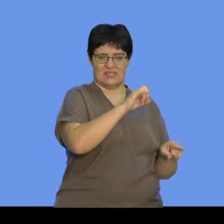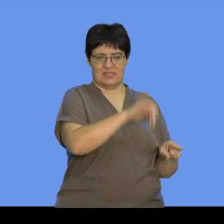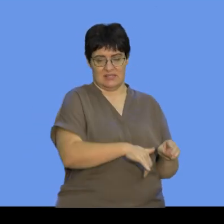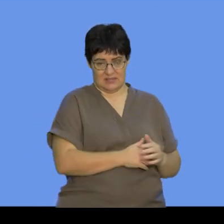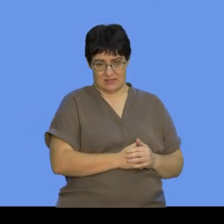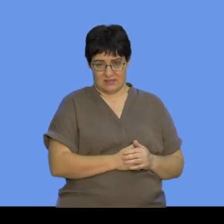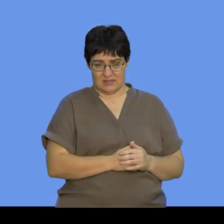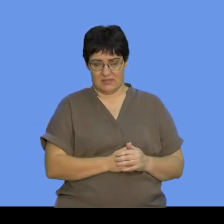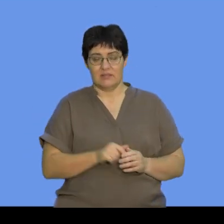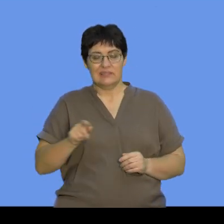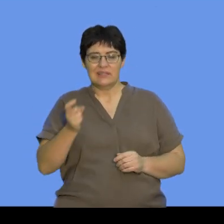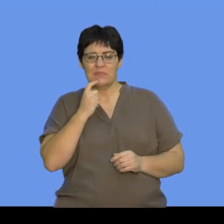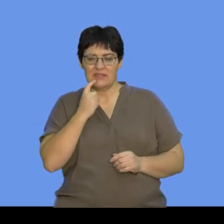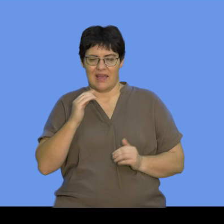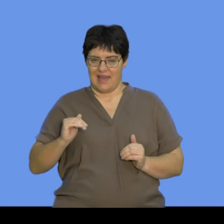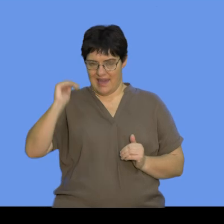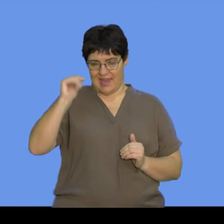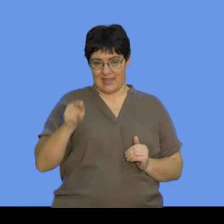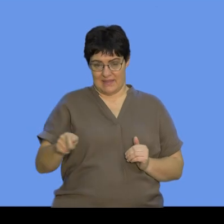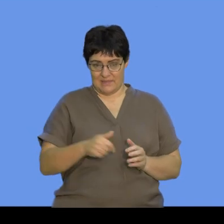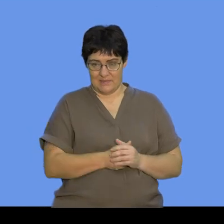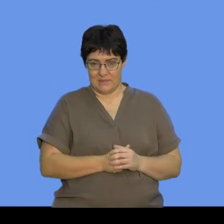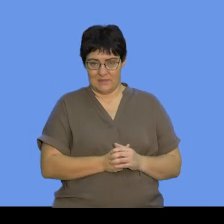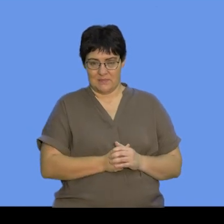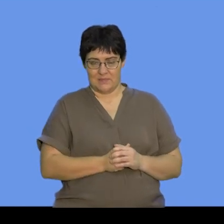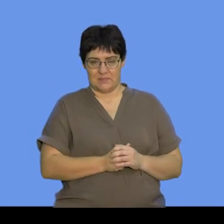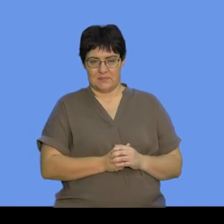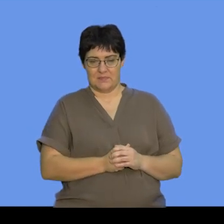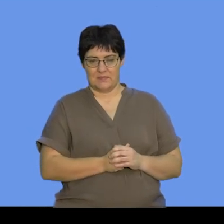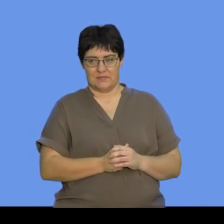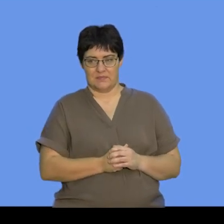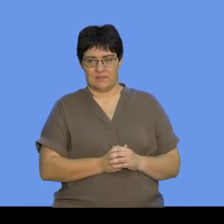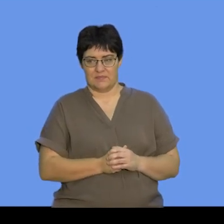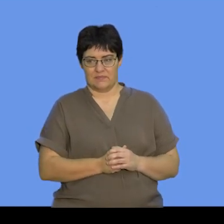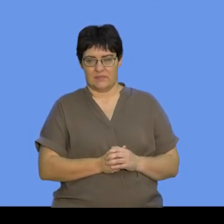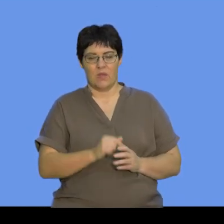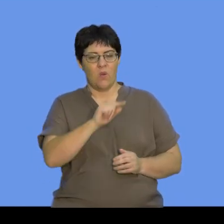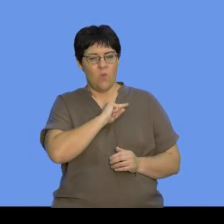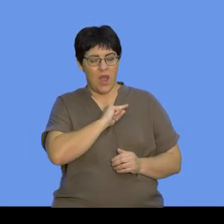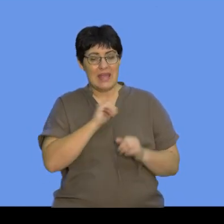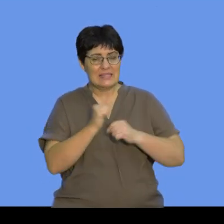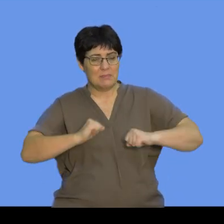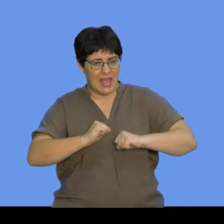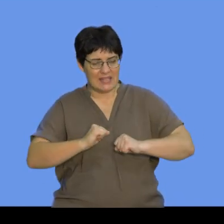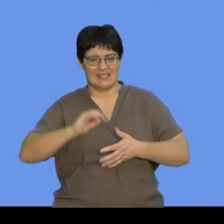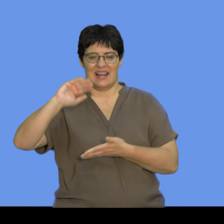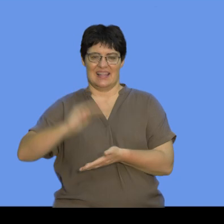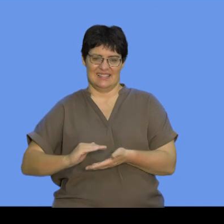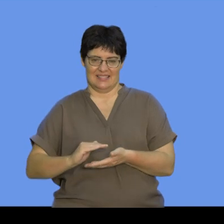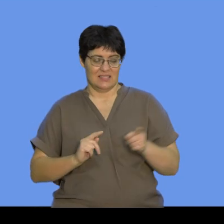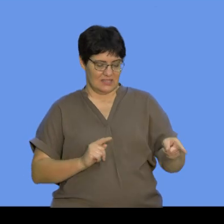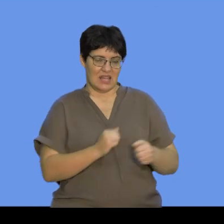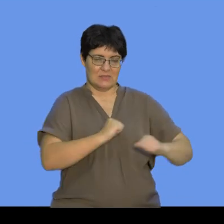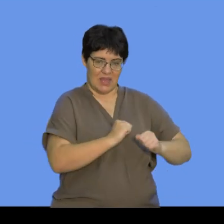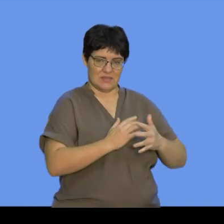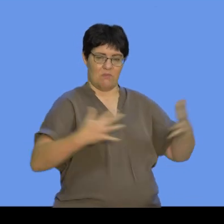is actually high density, okay, because it occupies a lesser space, while this one